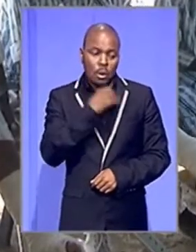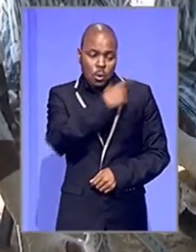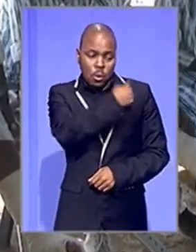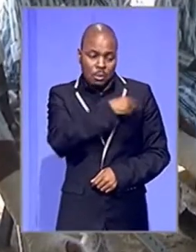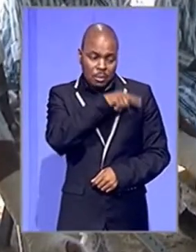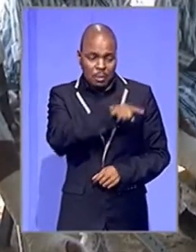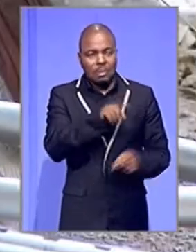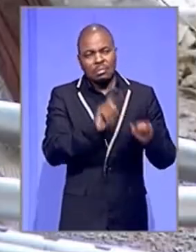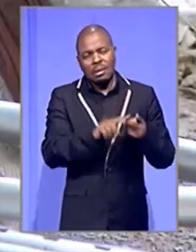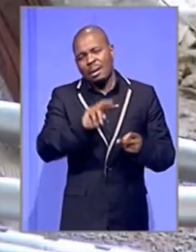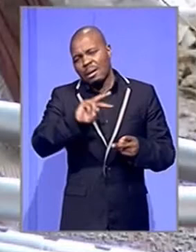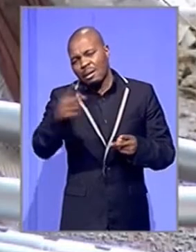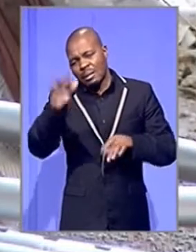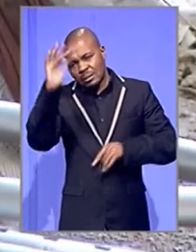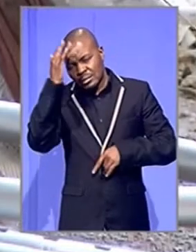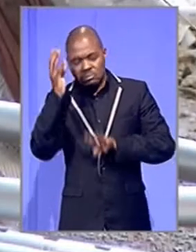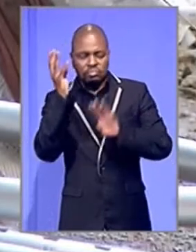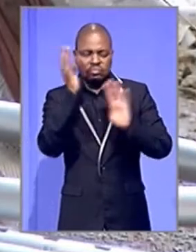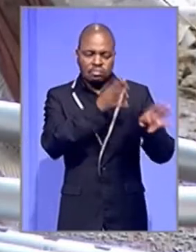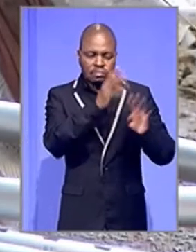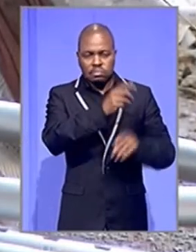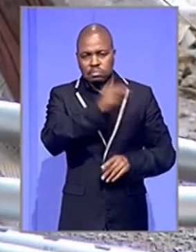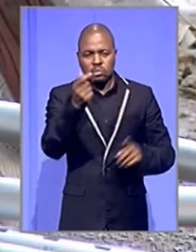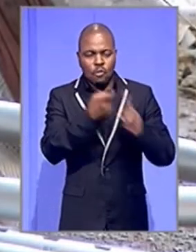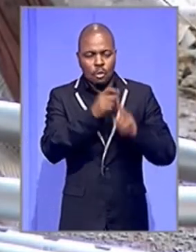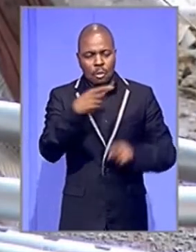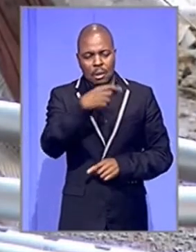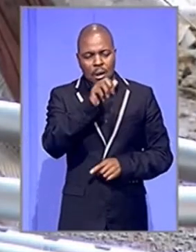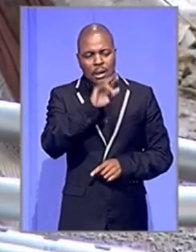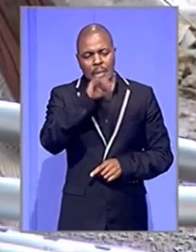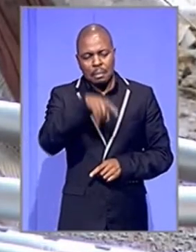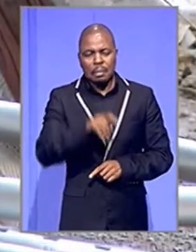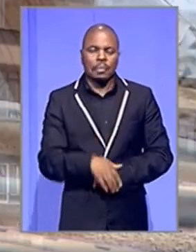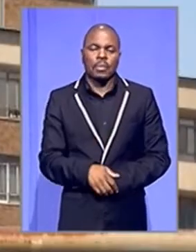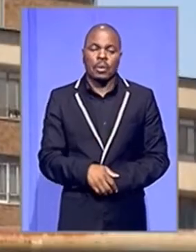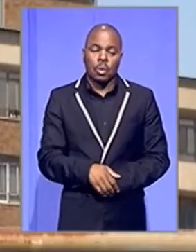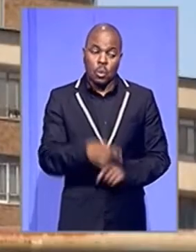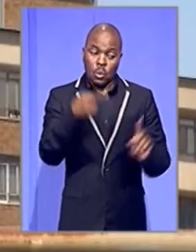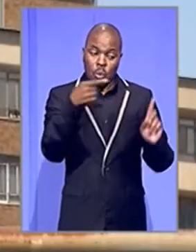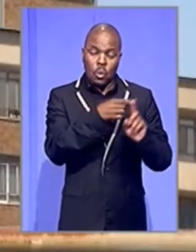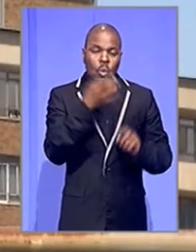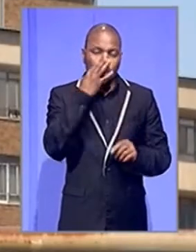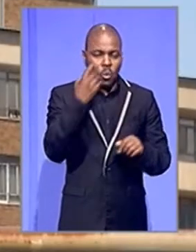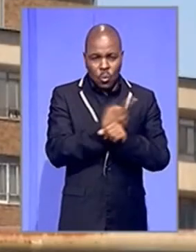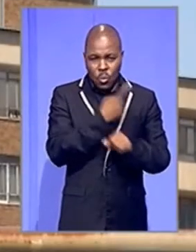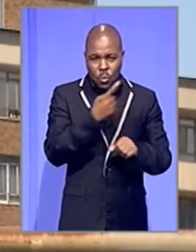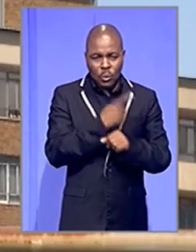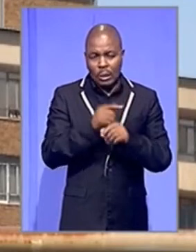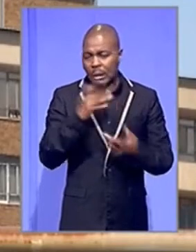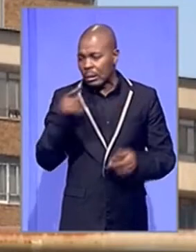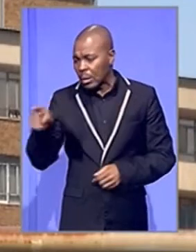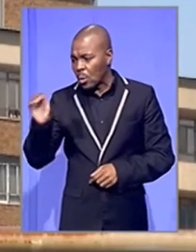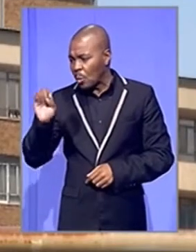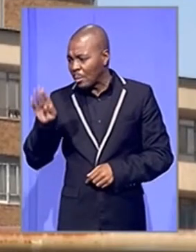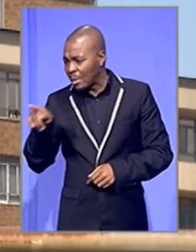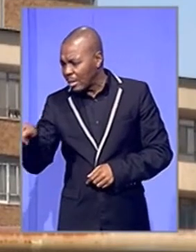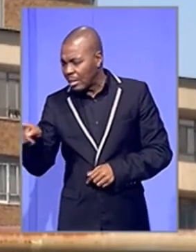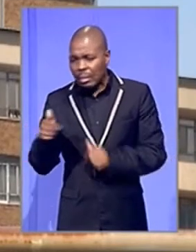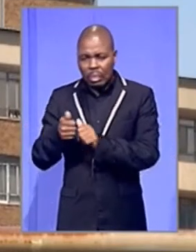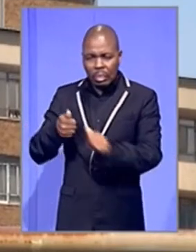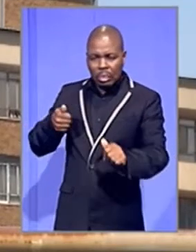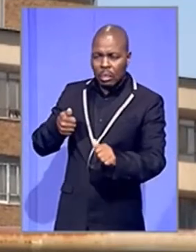amohela le bakudi ba mahloko ohle ba setreke sa Kgaripe. O re ka nako tsohle ha ba ena le tshallo morao Bloemfontein